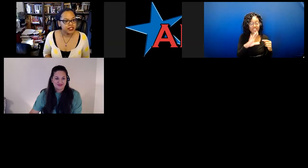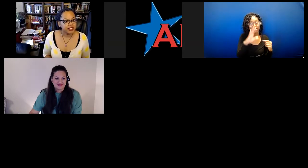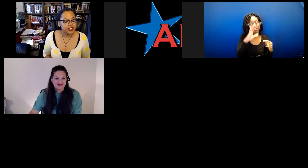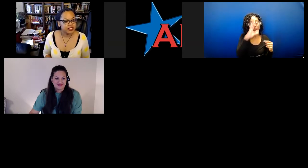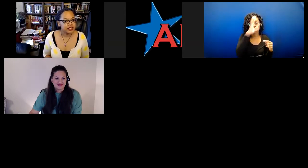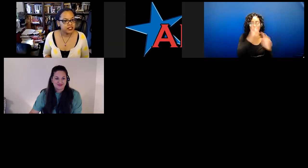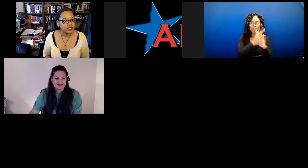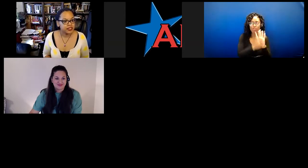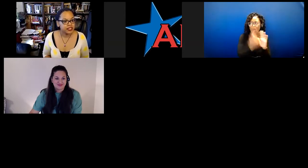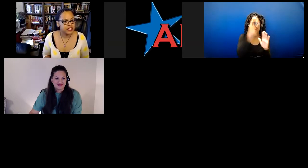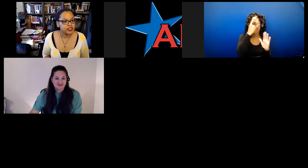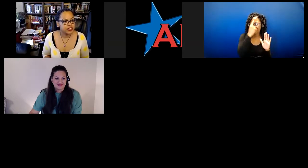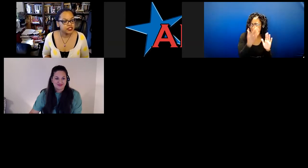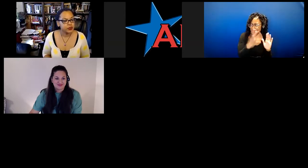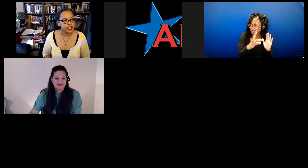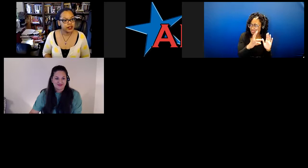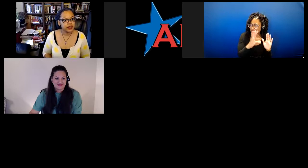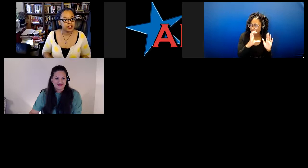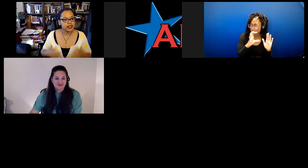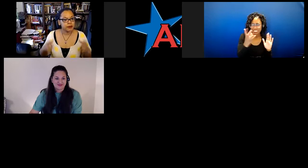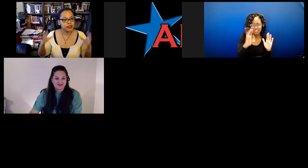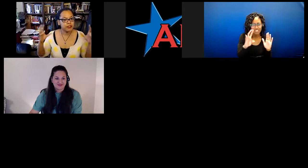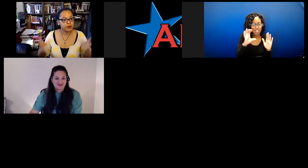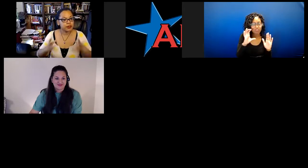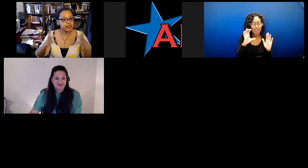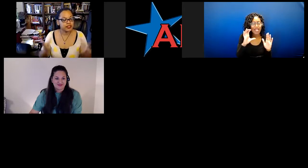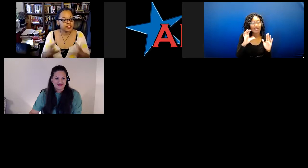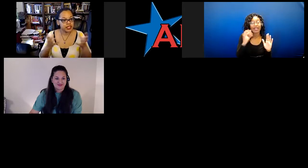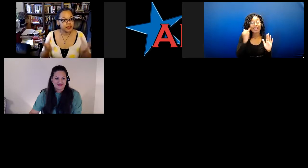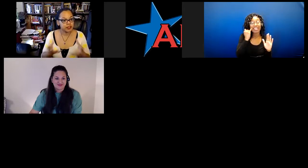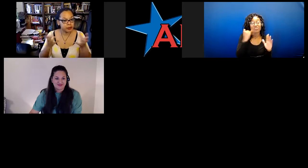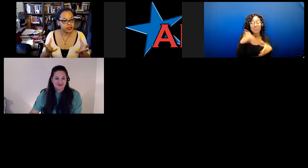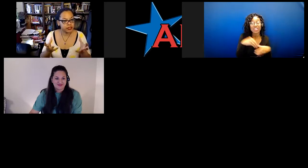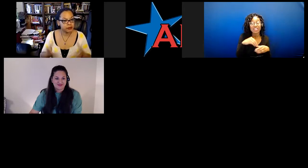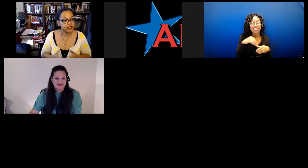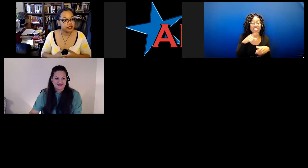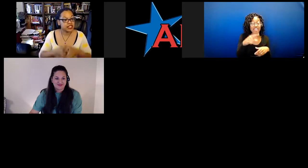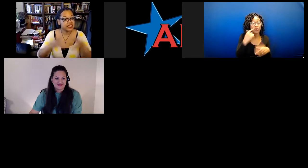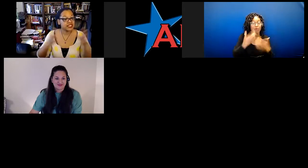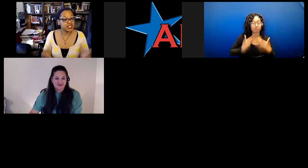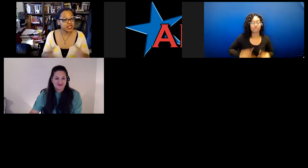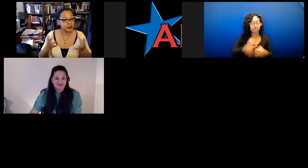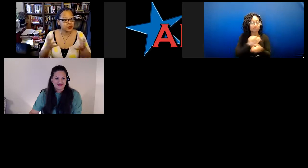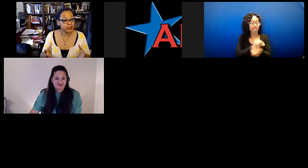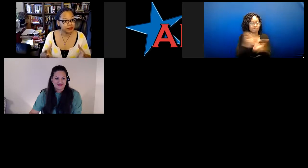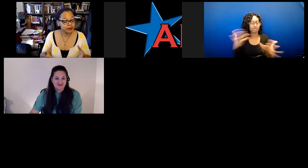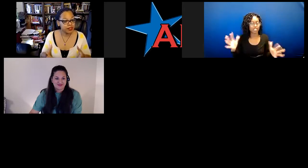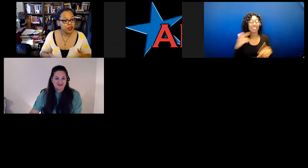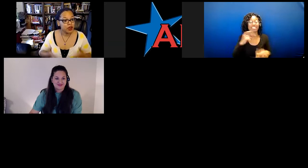in the 16 or 1700s, where if you are an enslaved person, particularly an enslaved